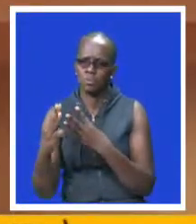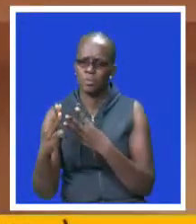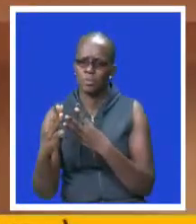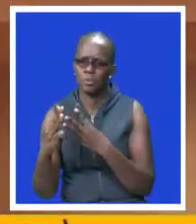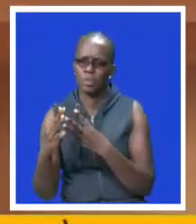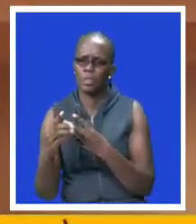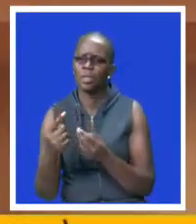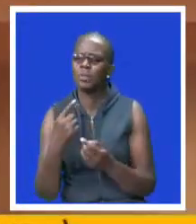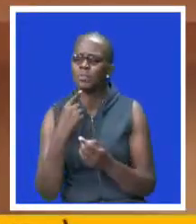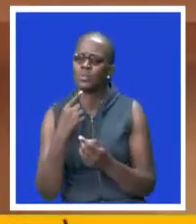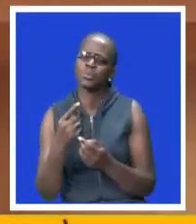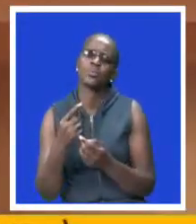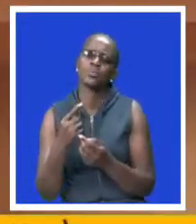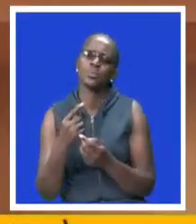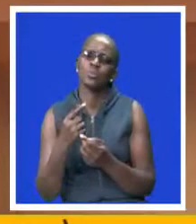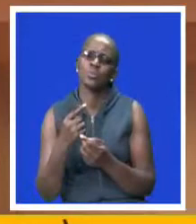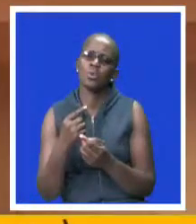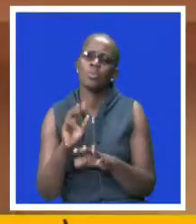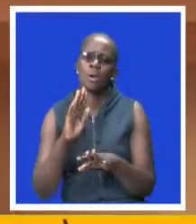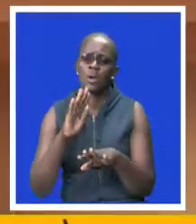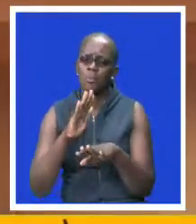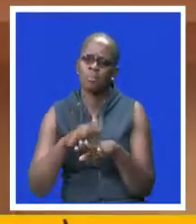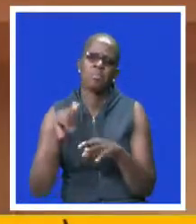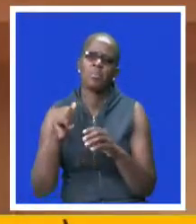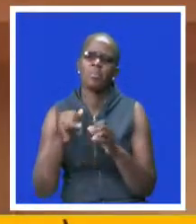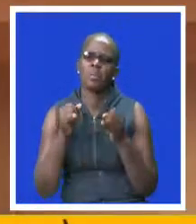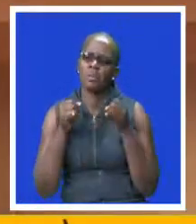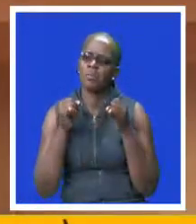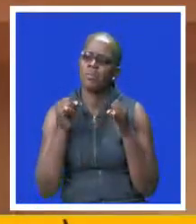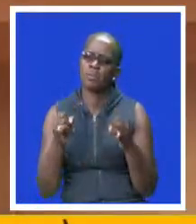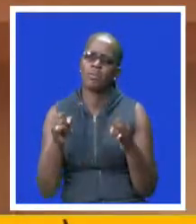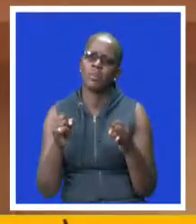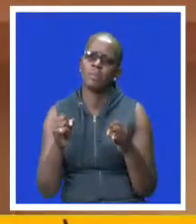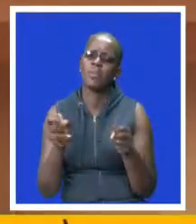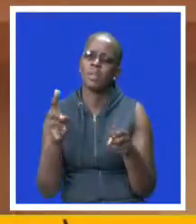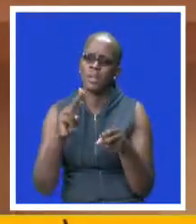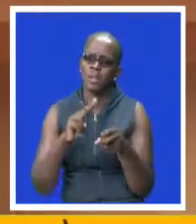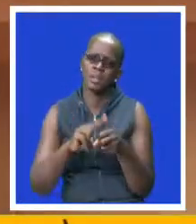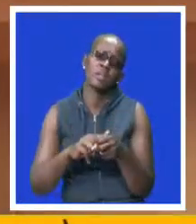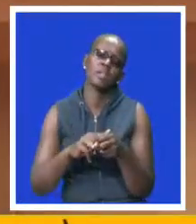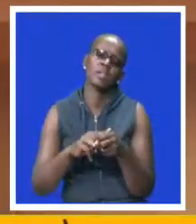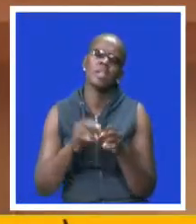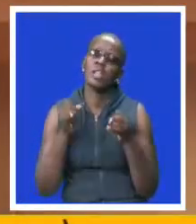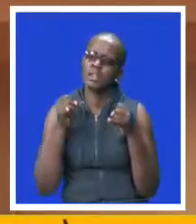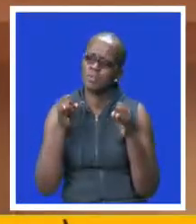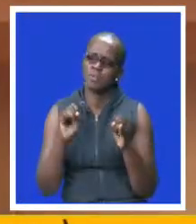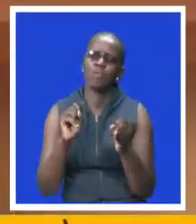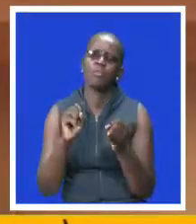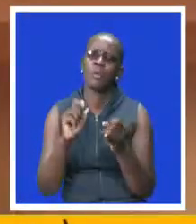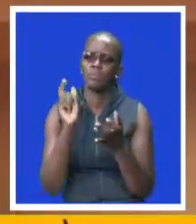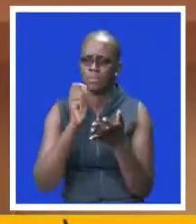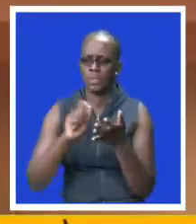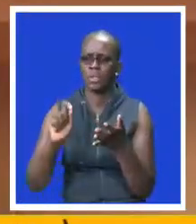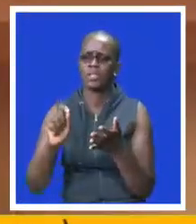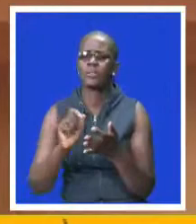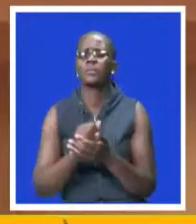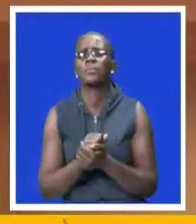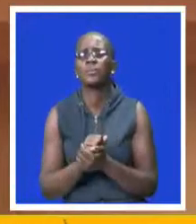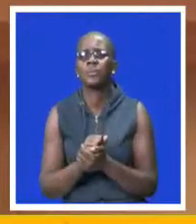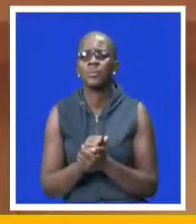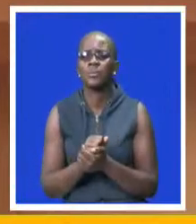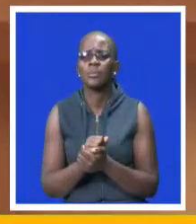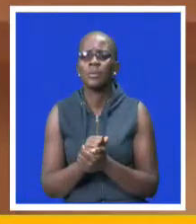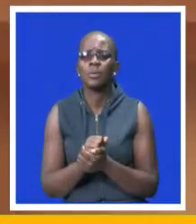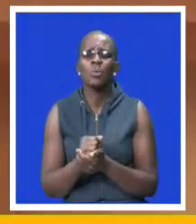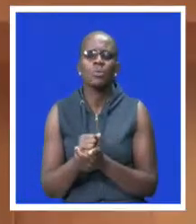the informal register, and then we were looking at informal register versus formal register. Just to have a recap of what we